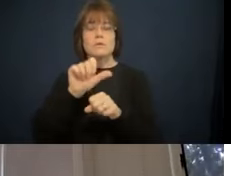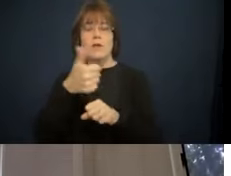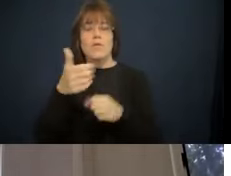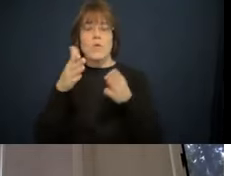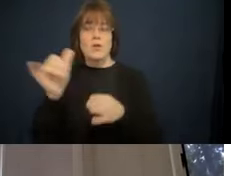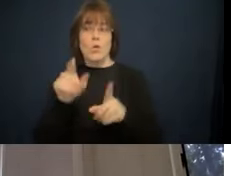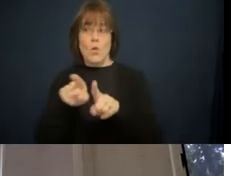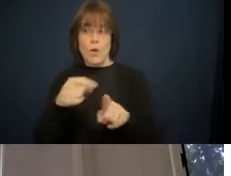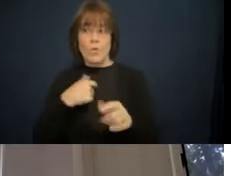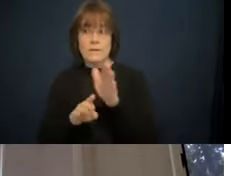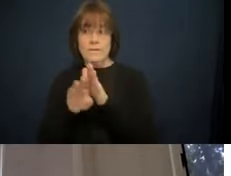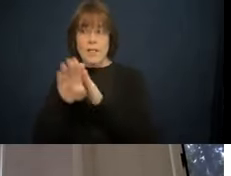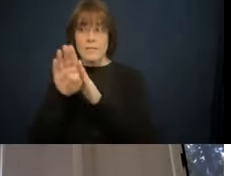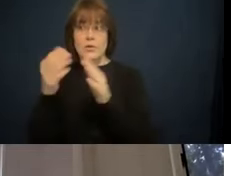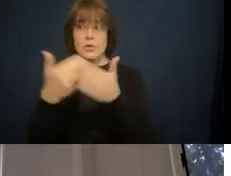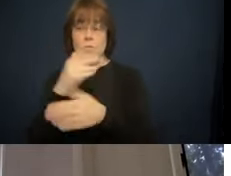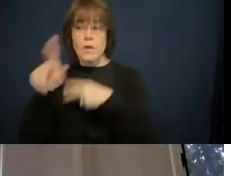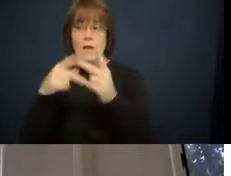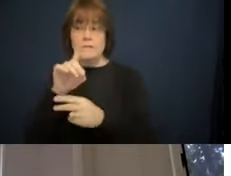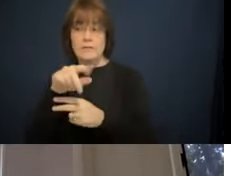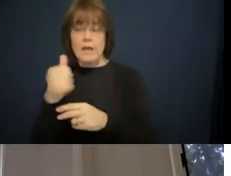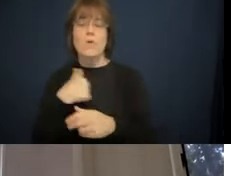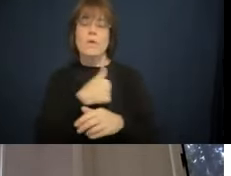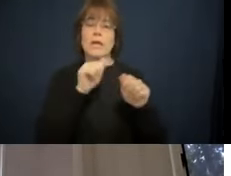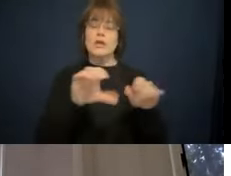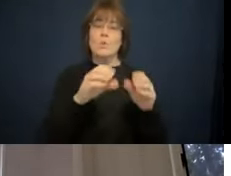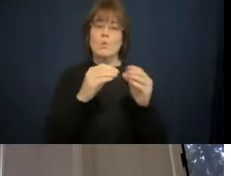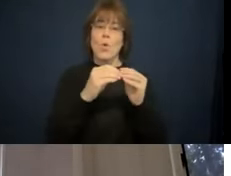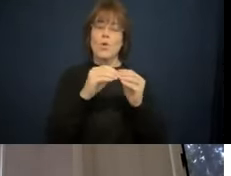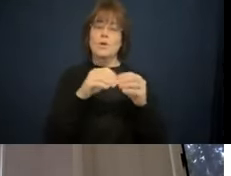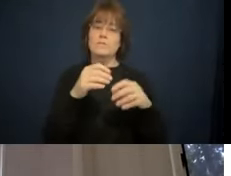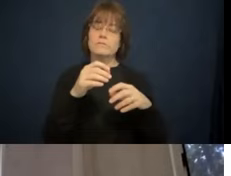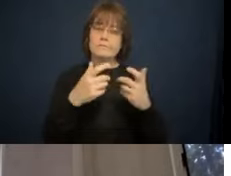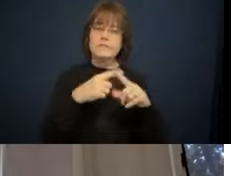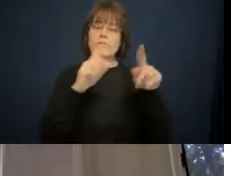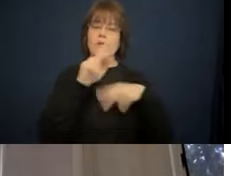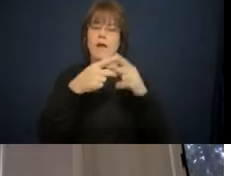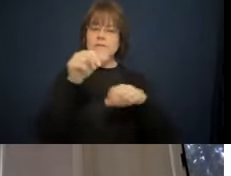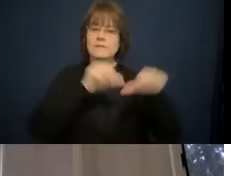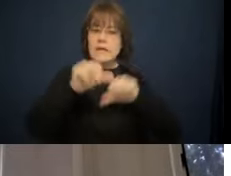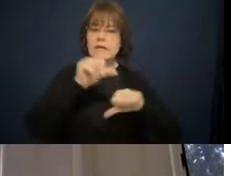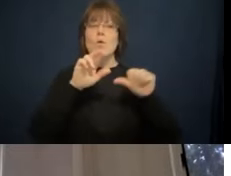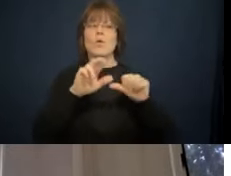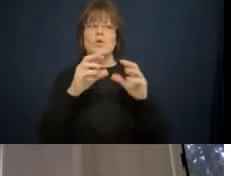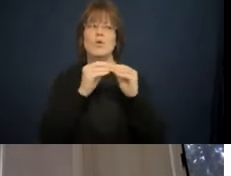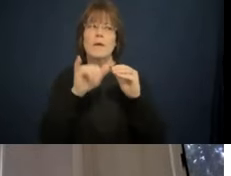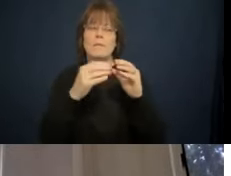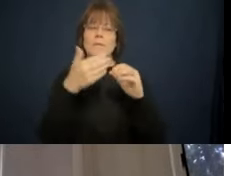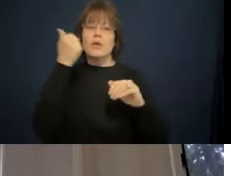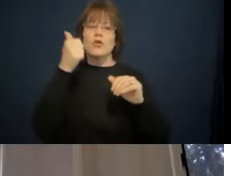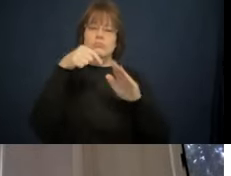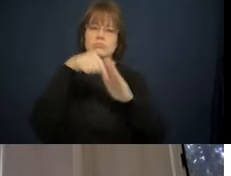we develop new kinds of data, we're able to do new kinds of science or do it in much better